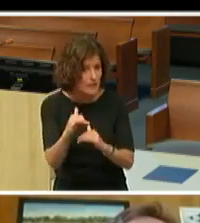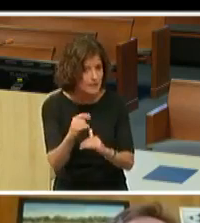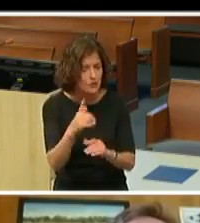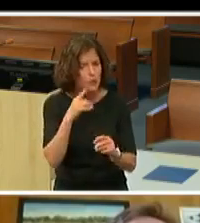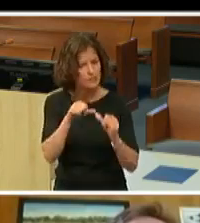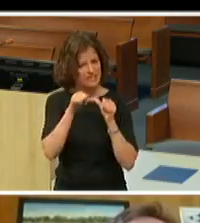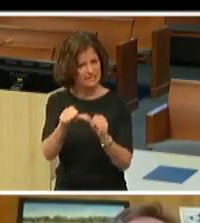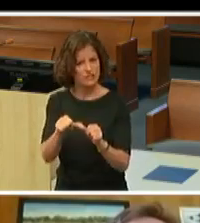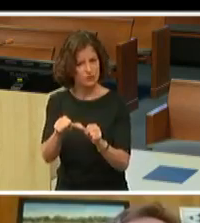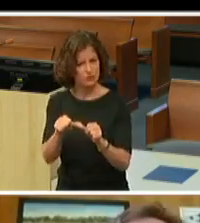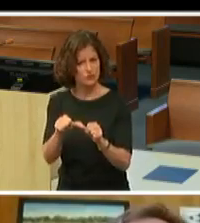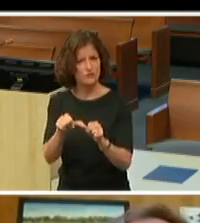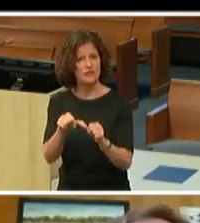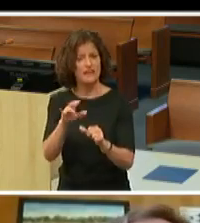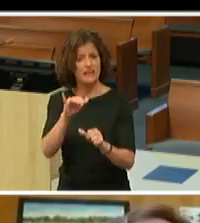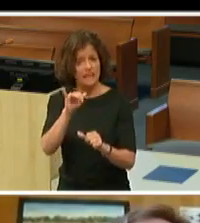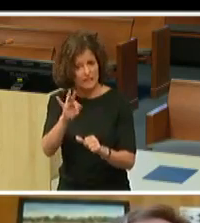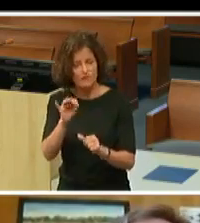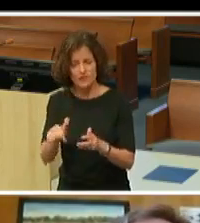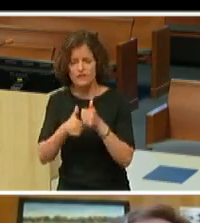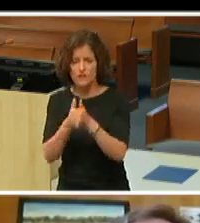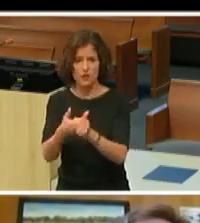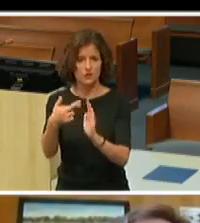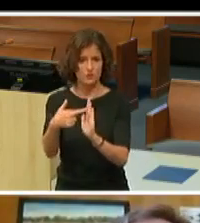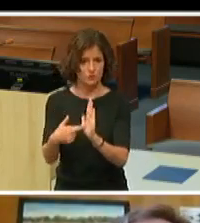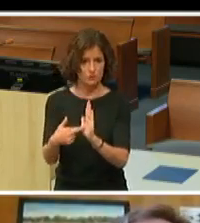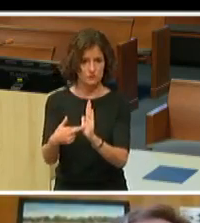continue those as long as they're following these guidelines?